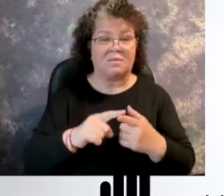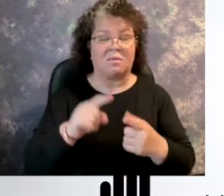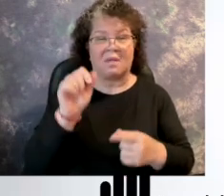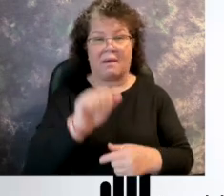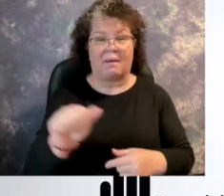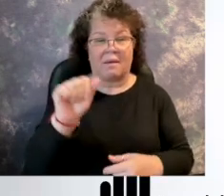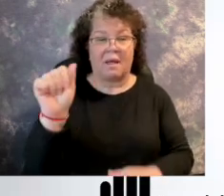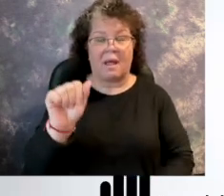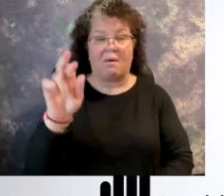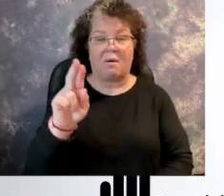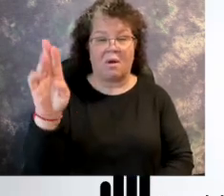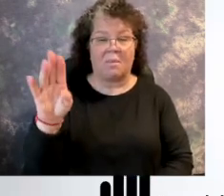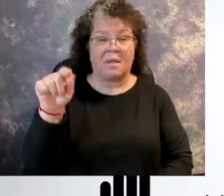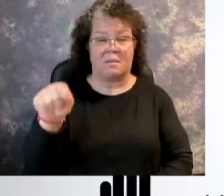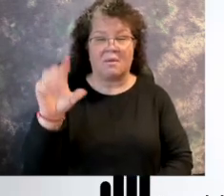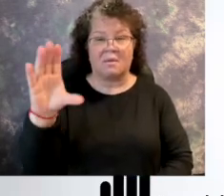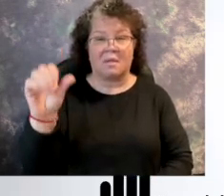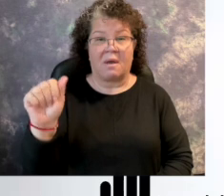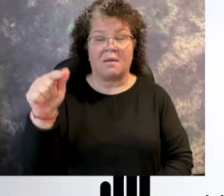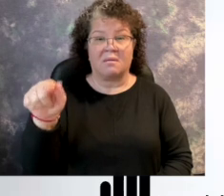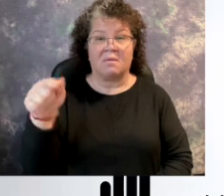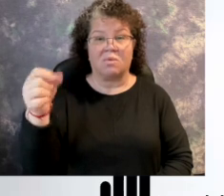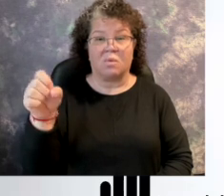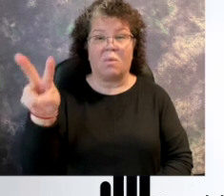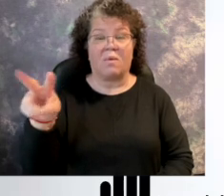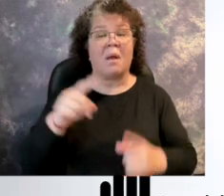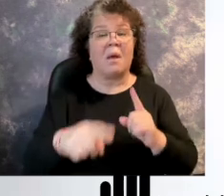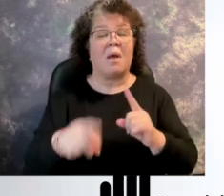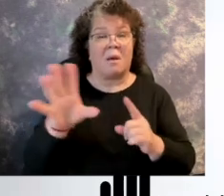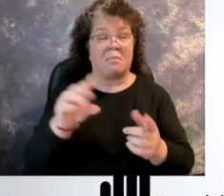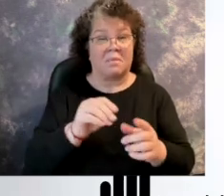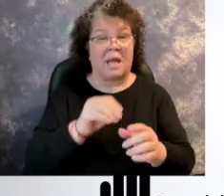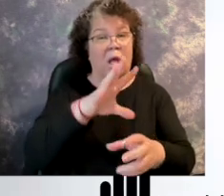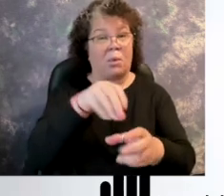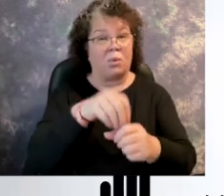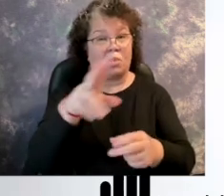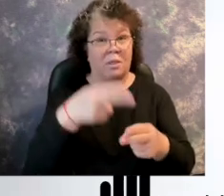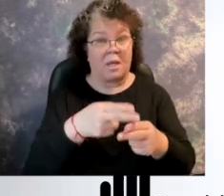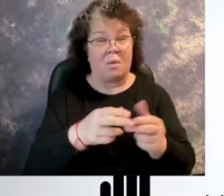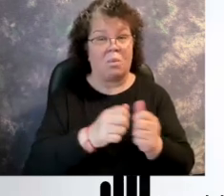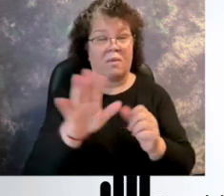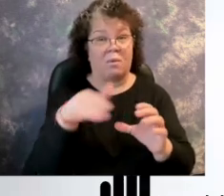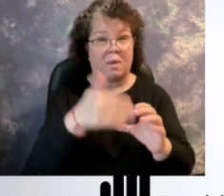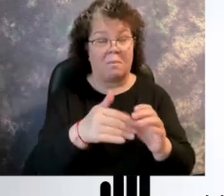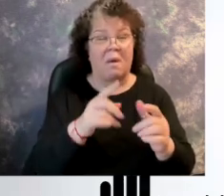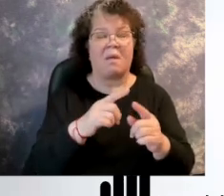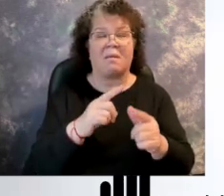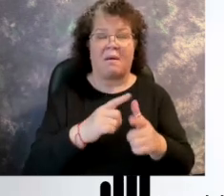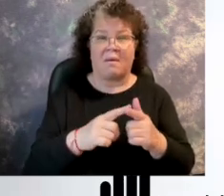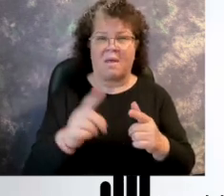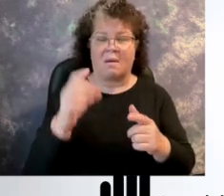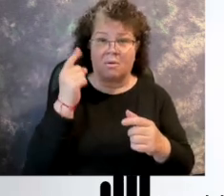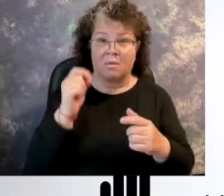and Spanish. Please include your name and affiliation, if any, with your question, and note that our email monitor will notify us of your question in